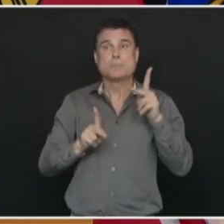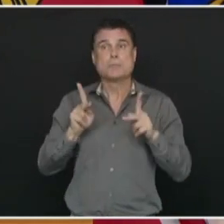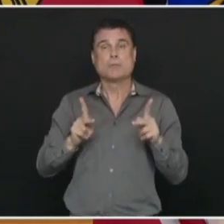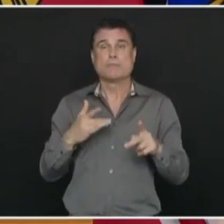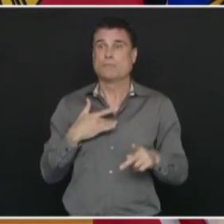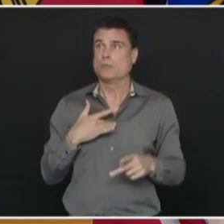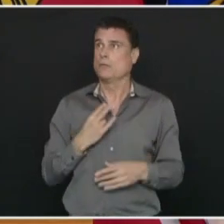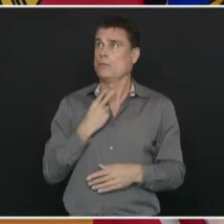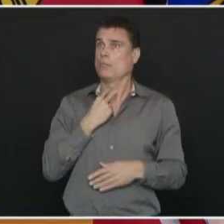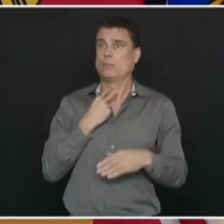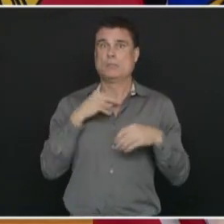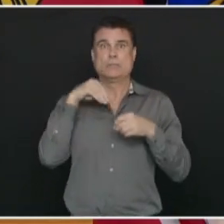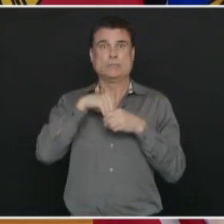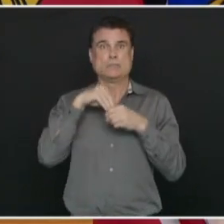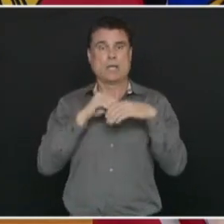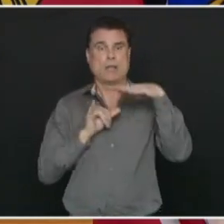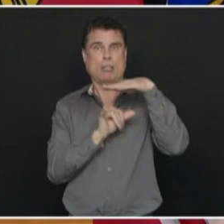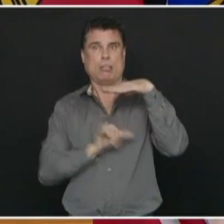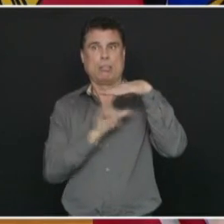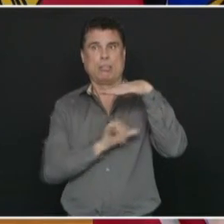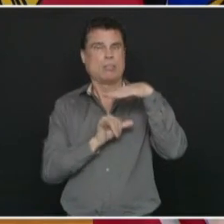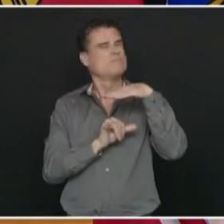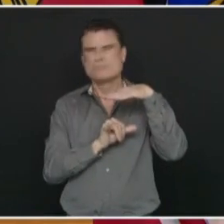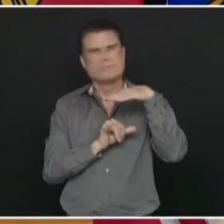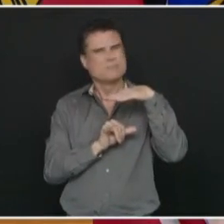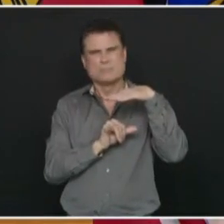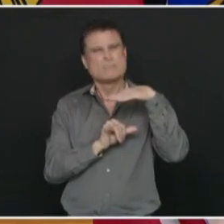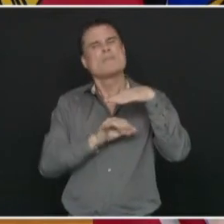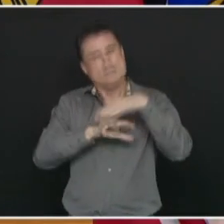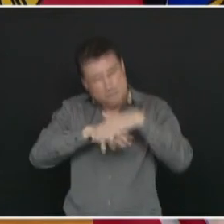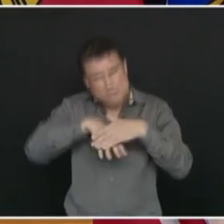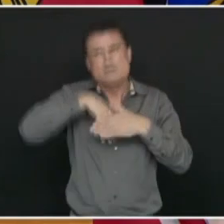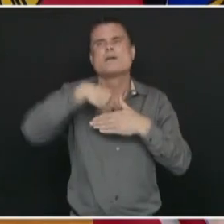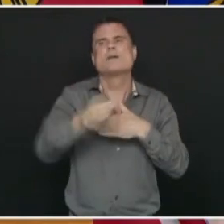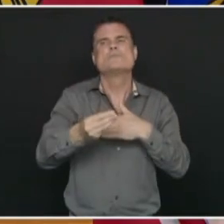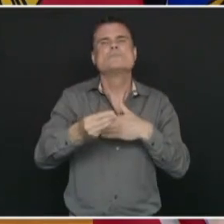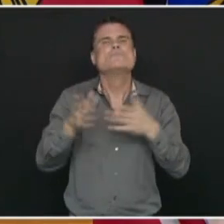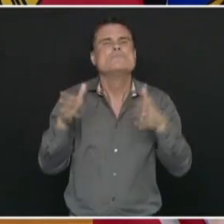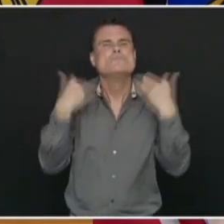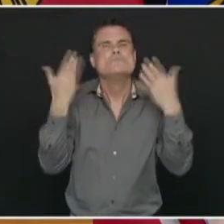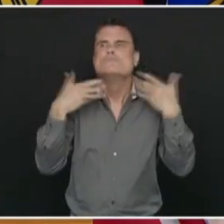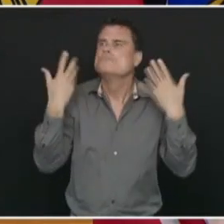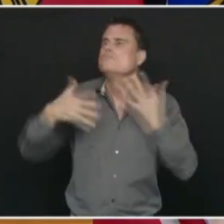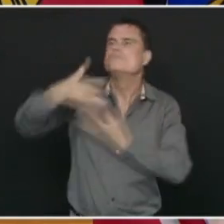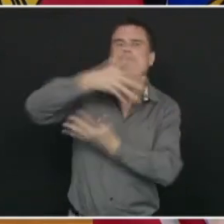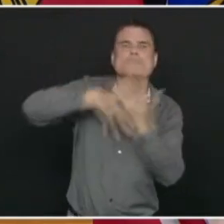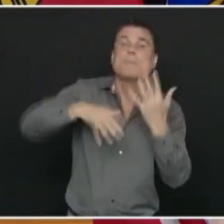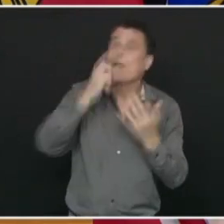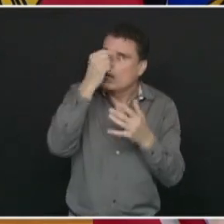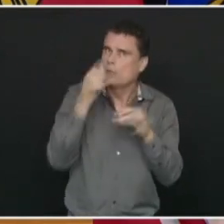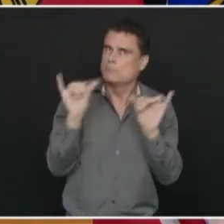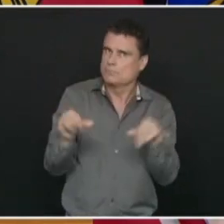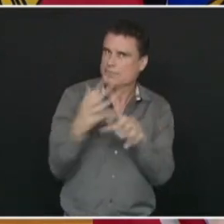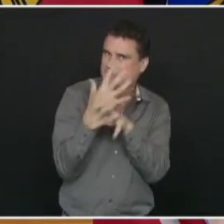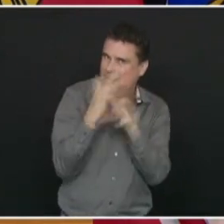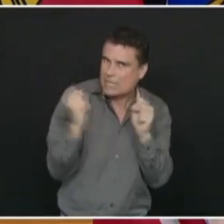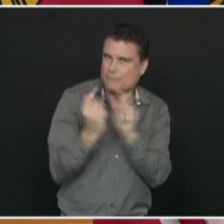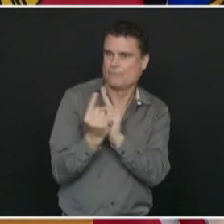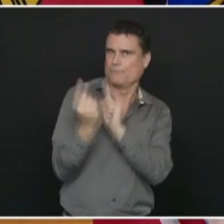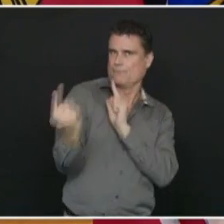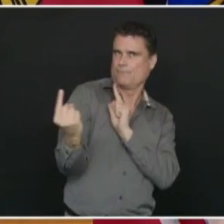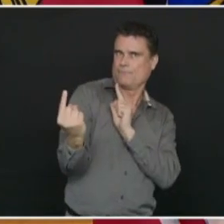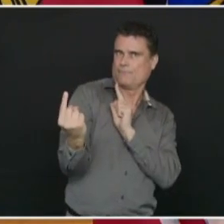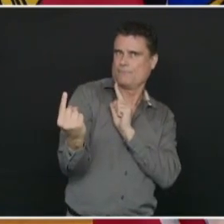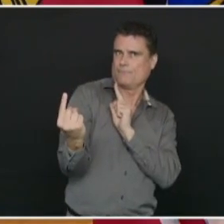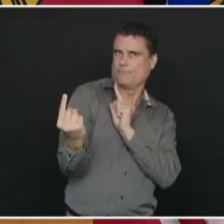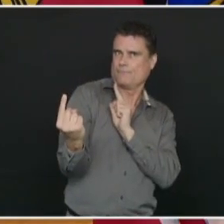of healthcare workers who have been tested and who have had this illness. Many of them have had very mild illness, but a number of